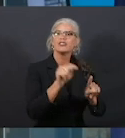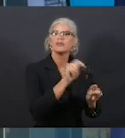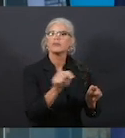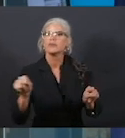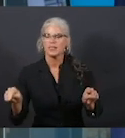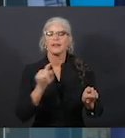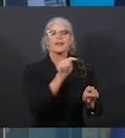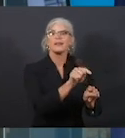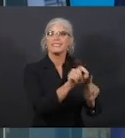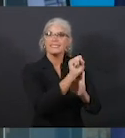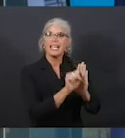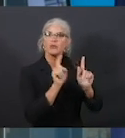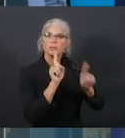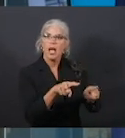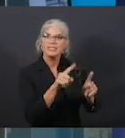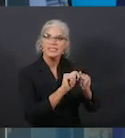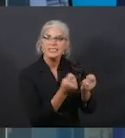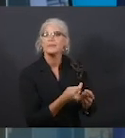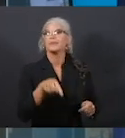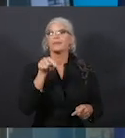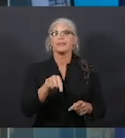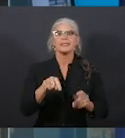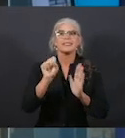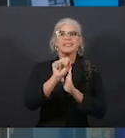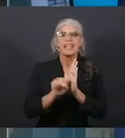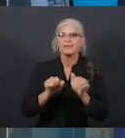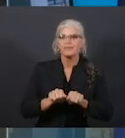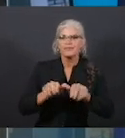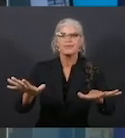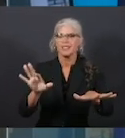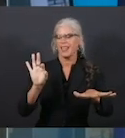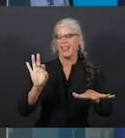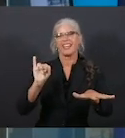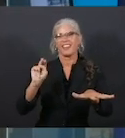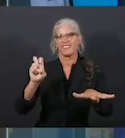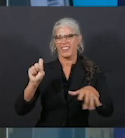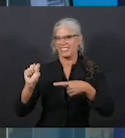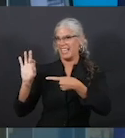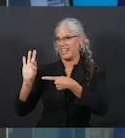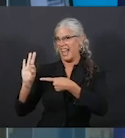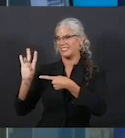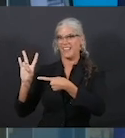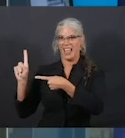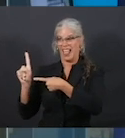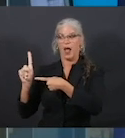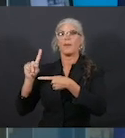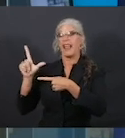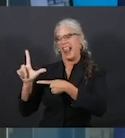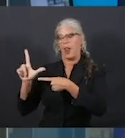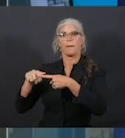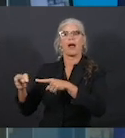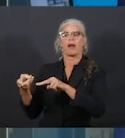to prepare the state for what was then Invest 97L and is now Tropical Storm Debby. The latest